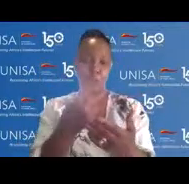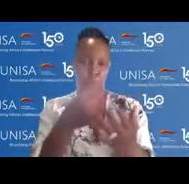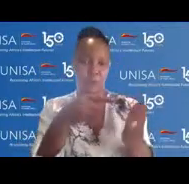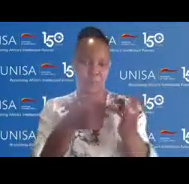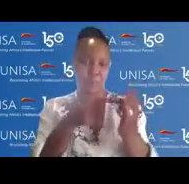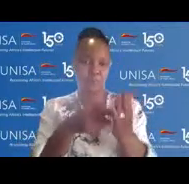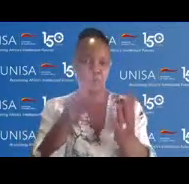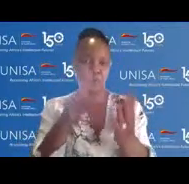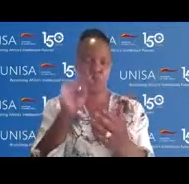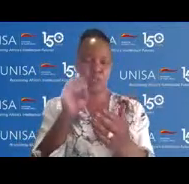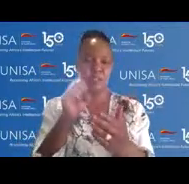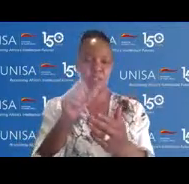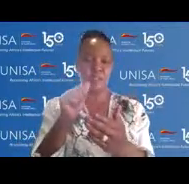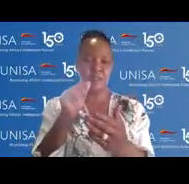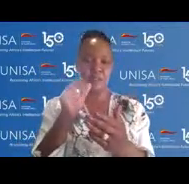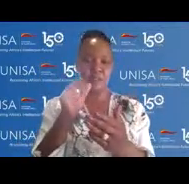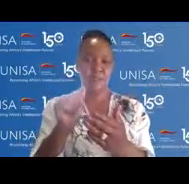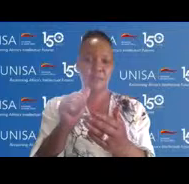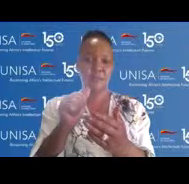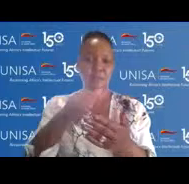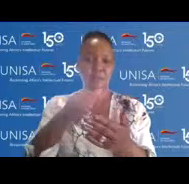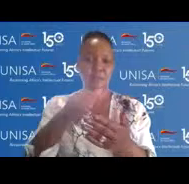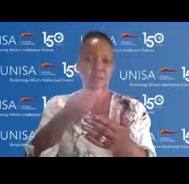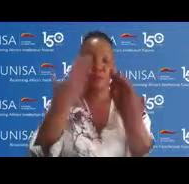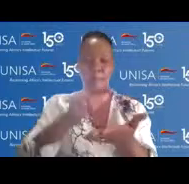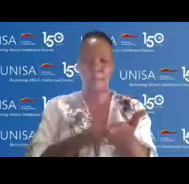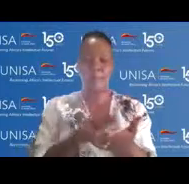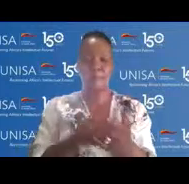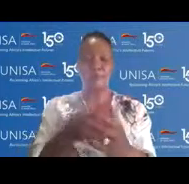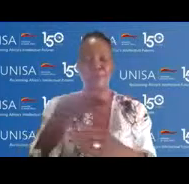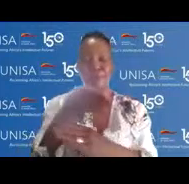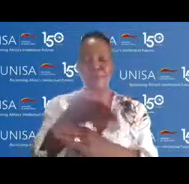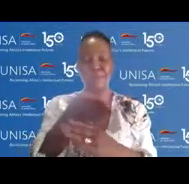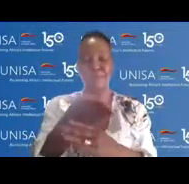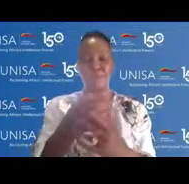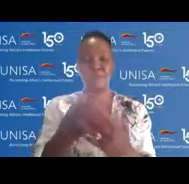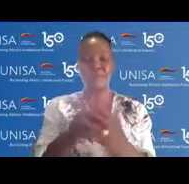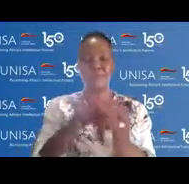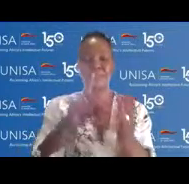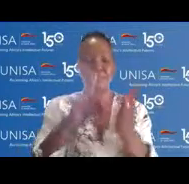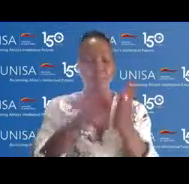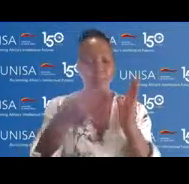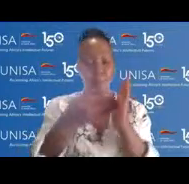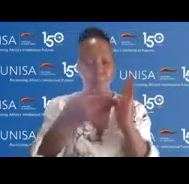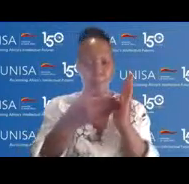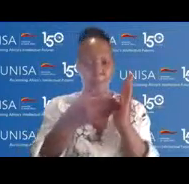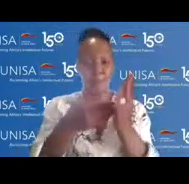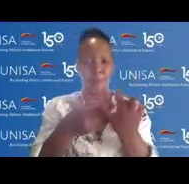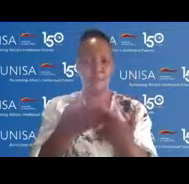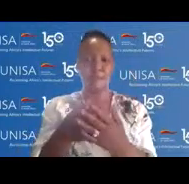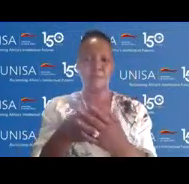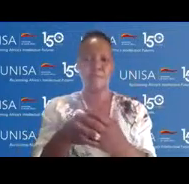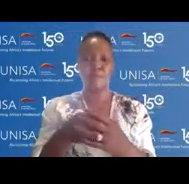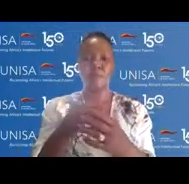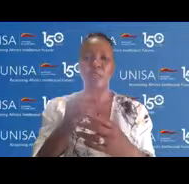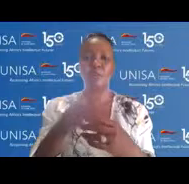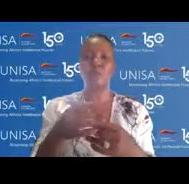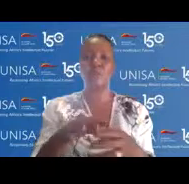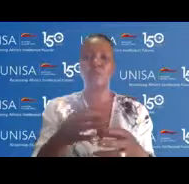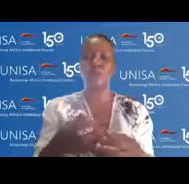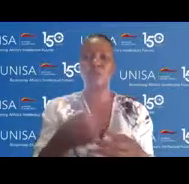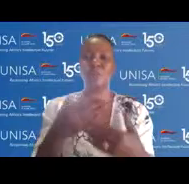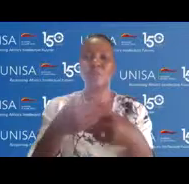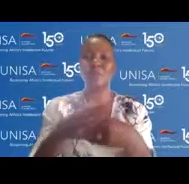you'll see there's the install button. It's already available to us. So I just click on it and then it's going to start eating my data, in this case,